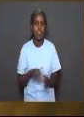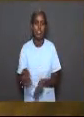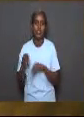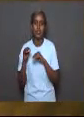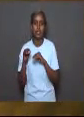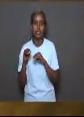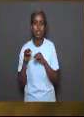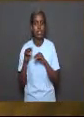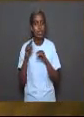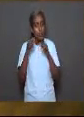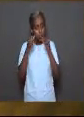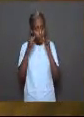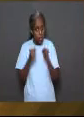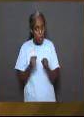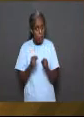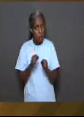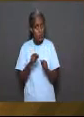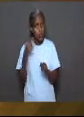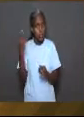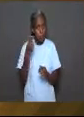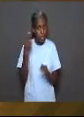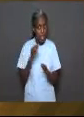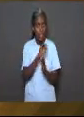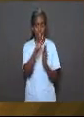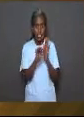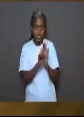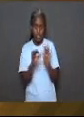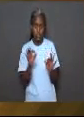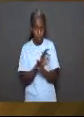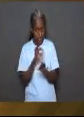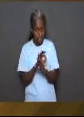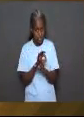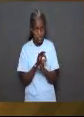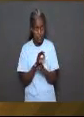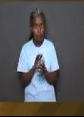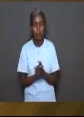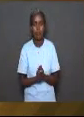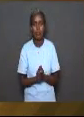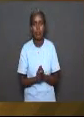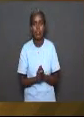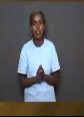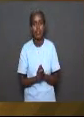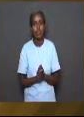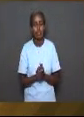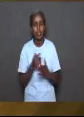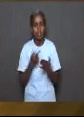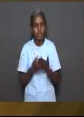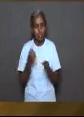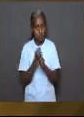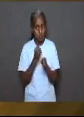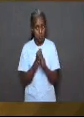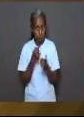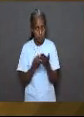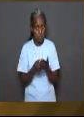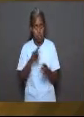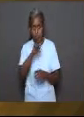Hello again, students. Were you able to employ identity functions? Let us work through this